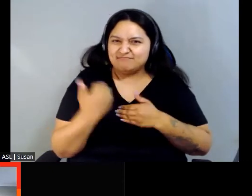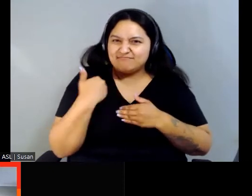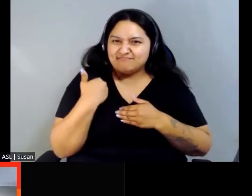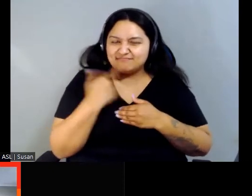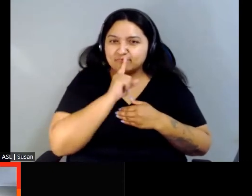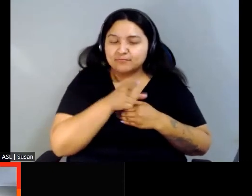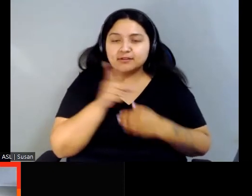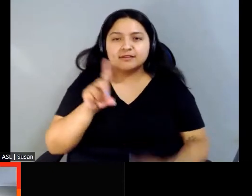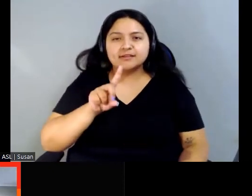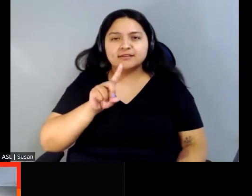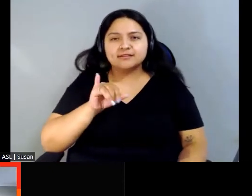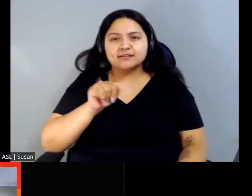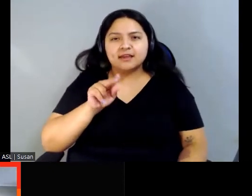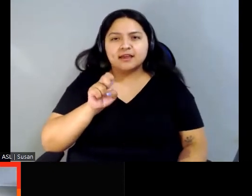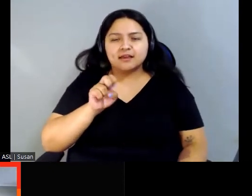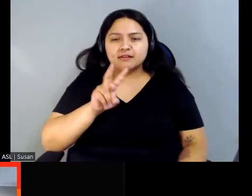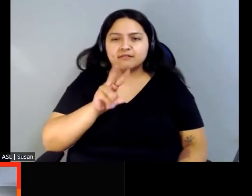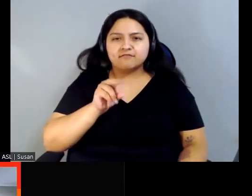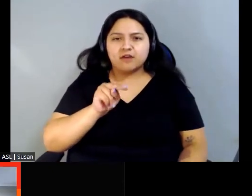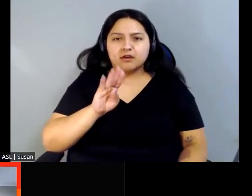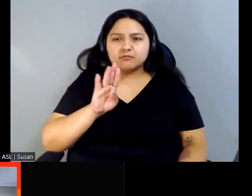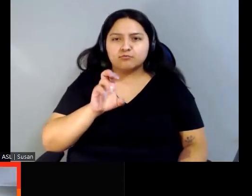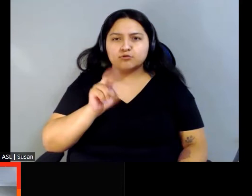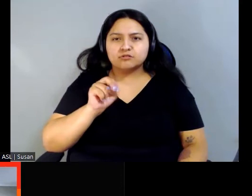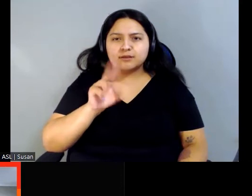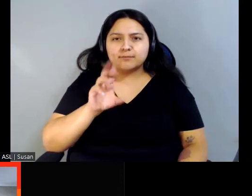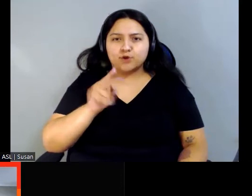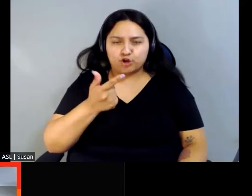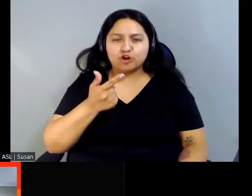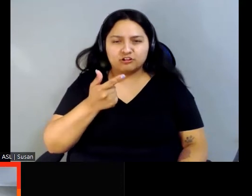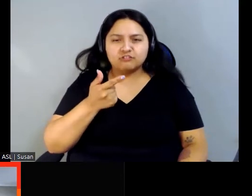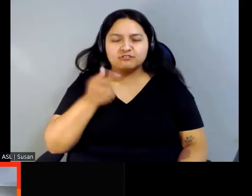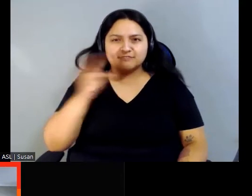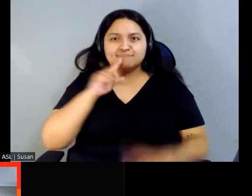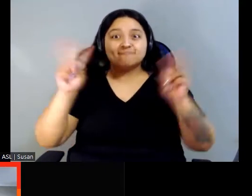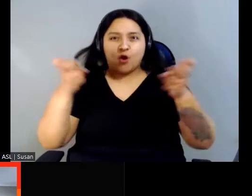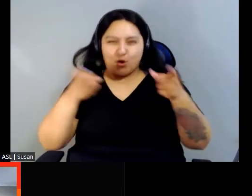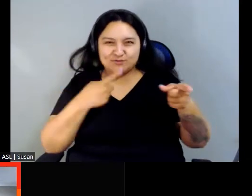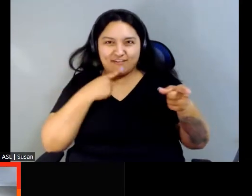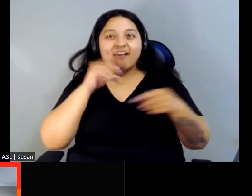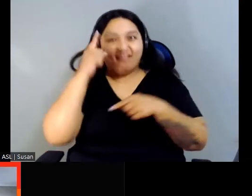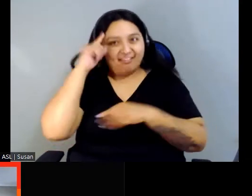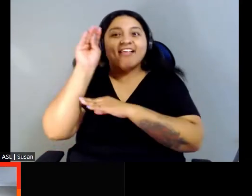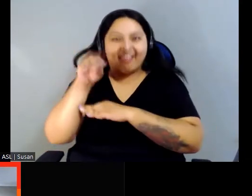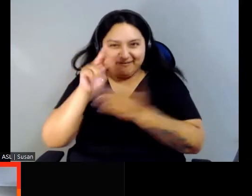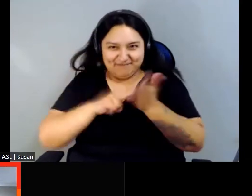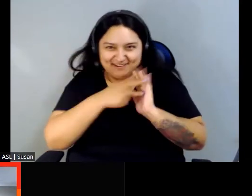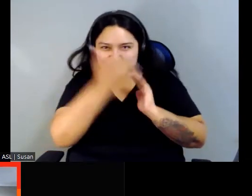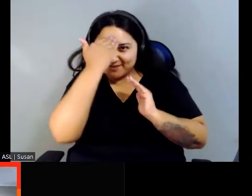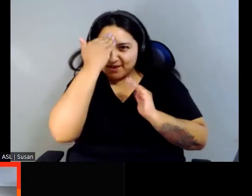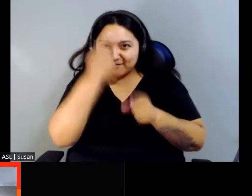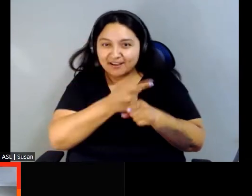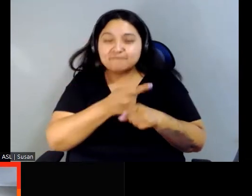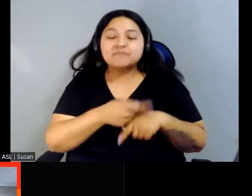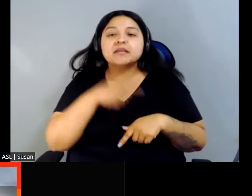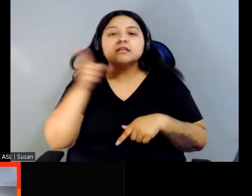von Furstenberg was quoted saying that, you know, you're nodding your head. You know what I'm talking about. She was talking